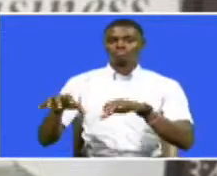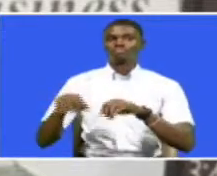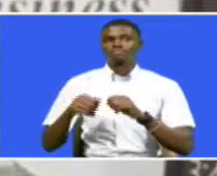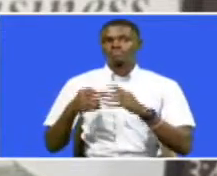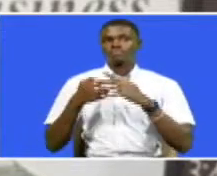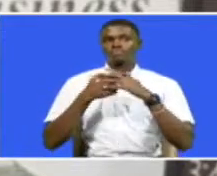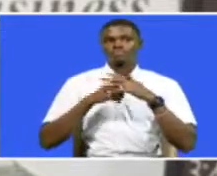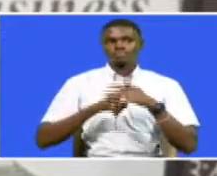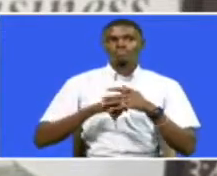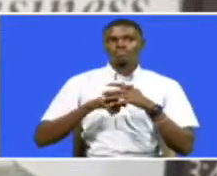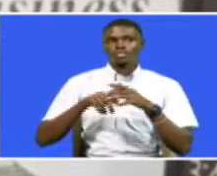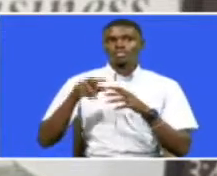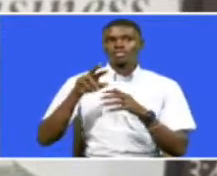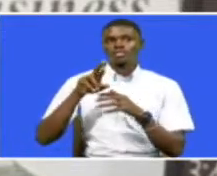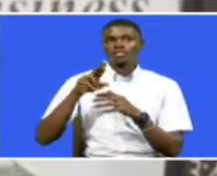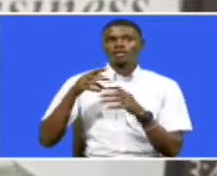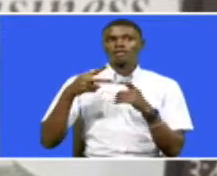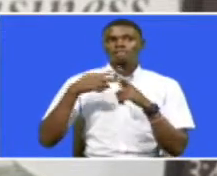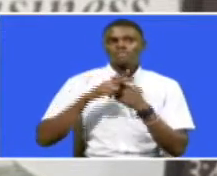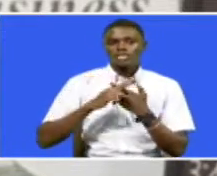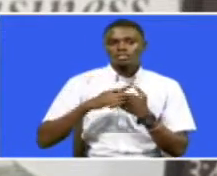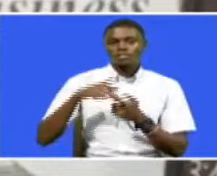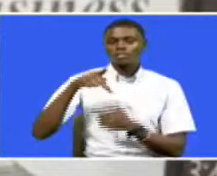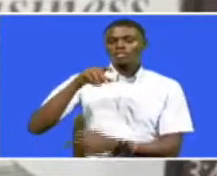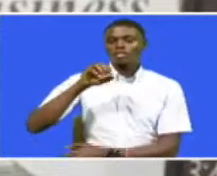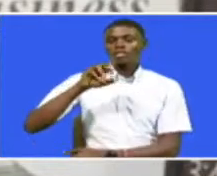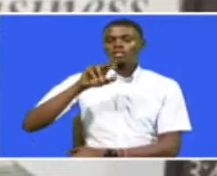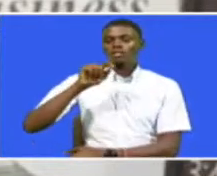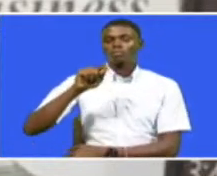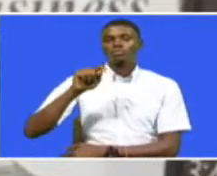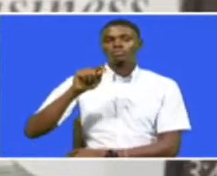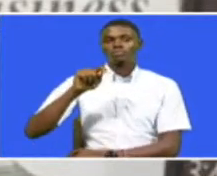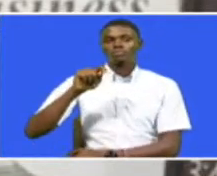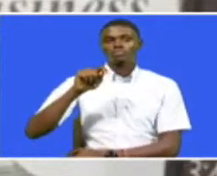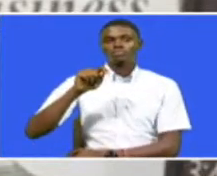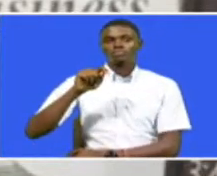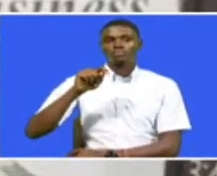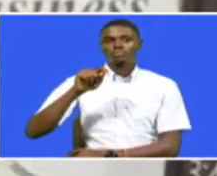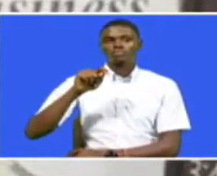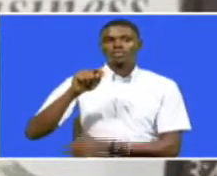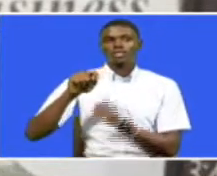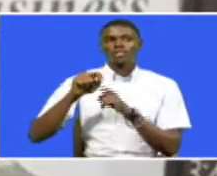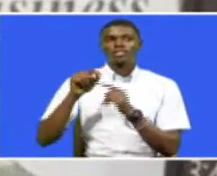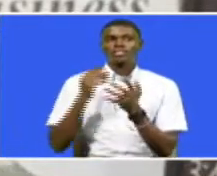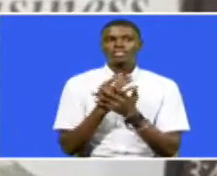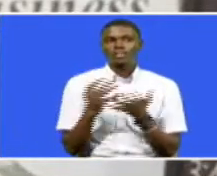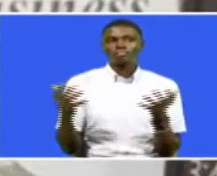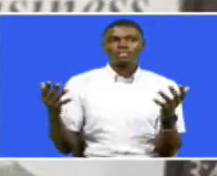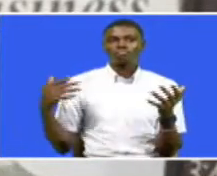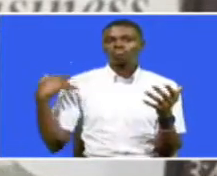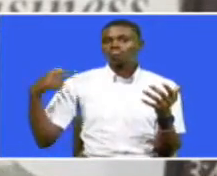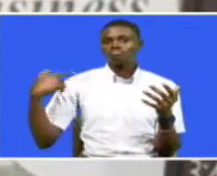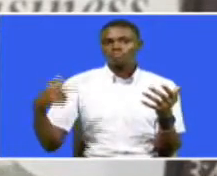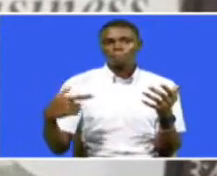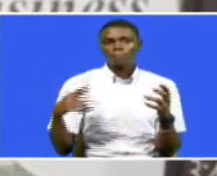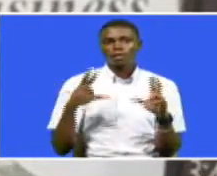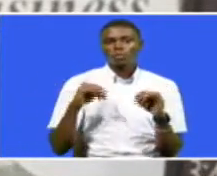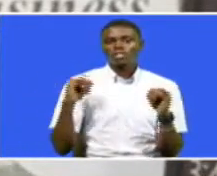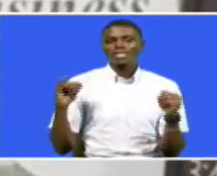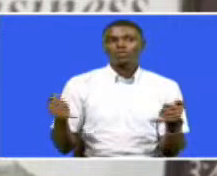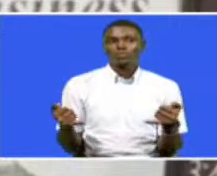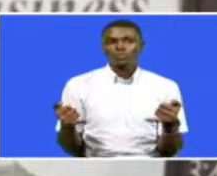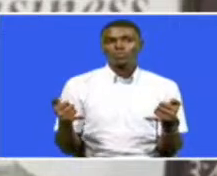started rehabilitating the port because it is something that was there. It's not new, but